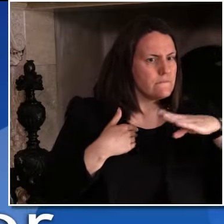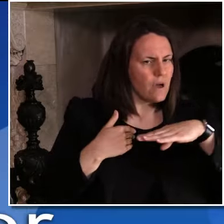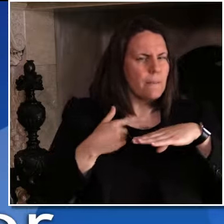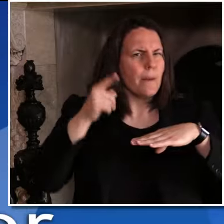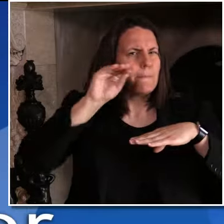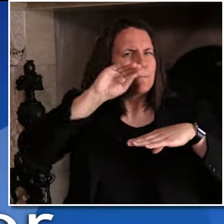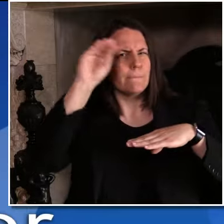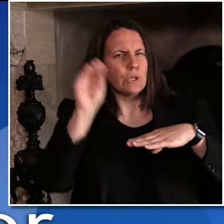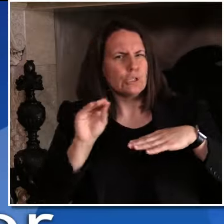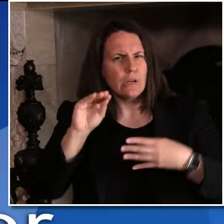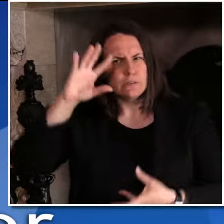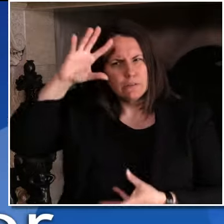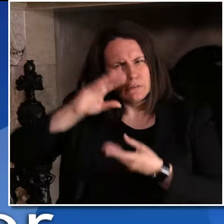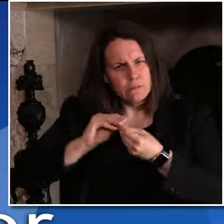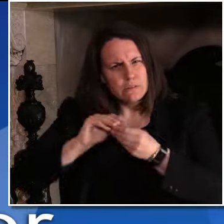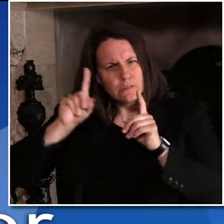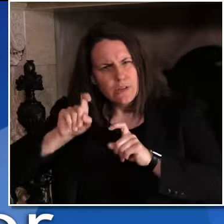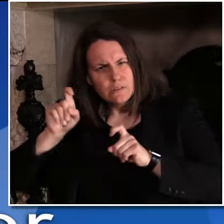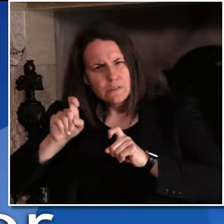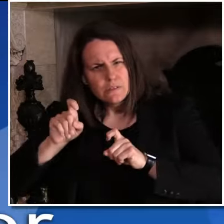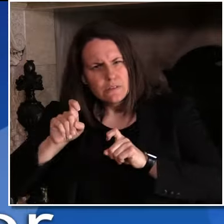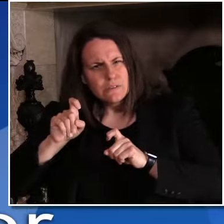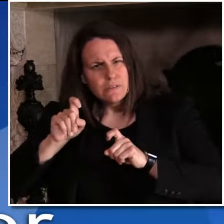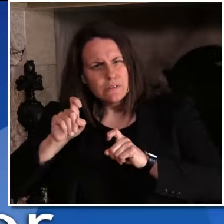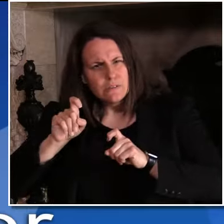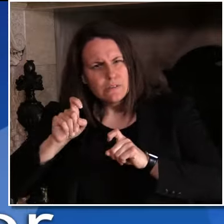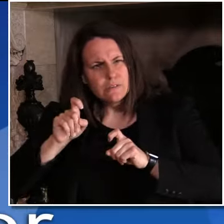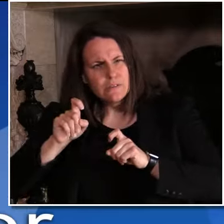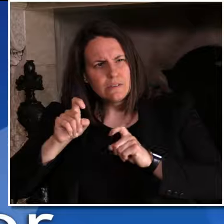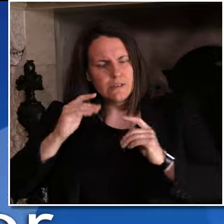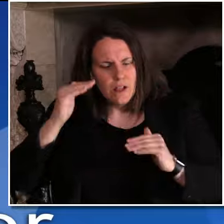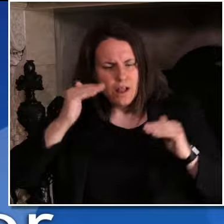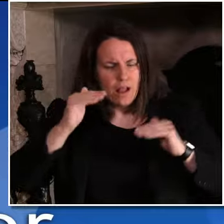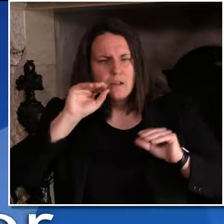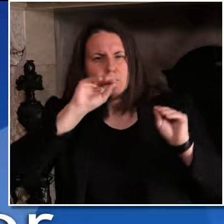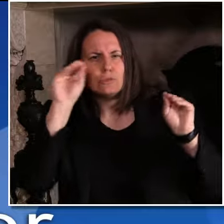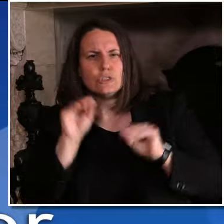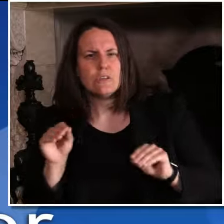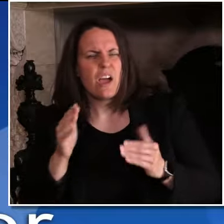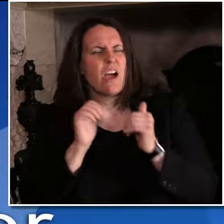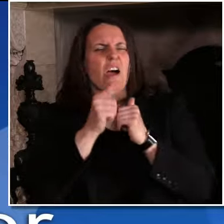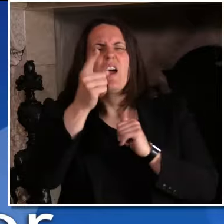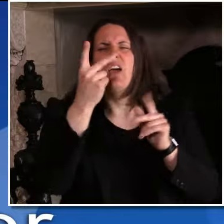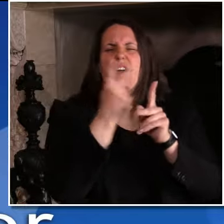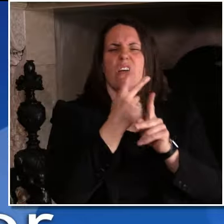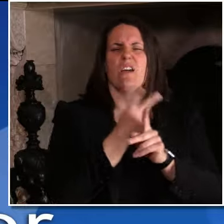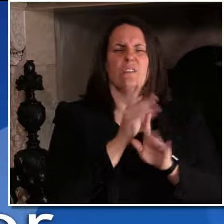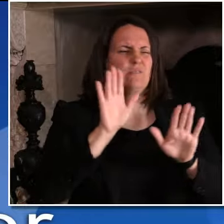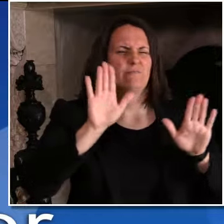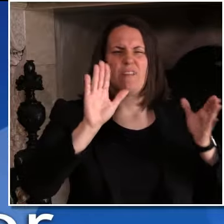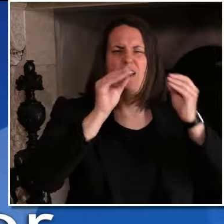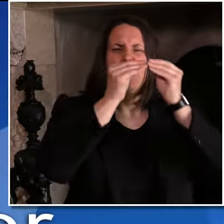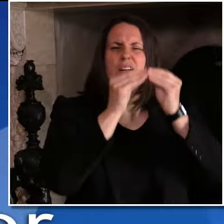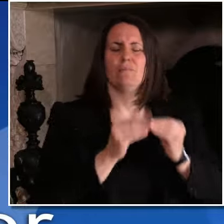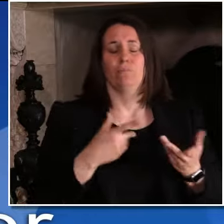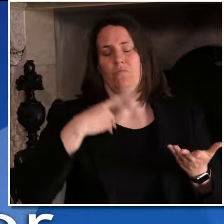tests conducted each day, or is it an ongoing total? Sure.